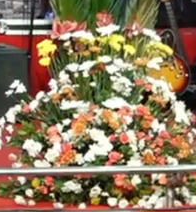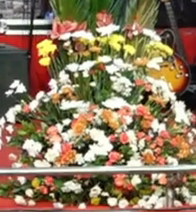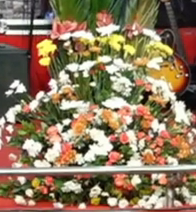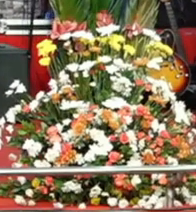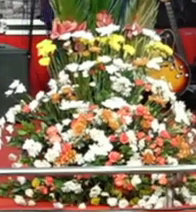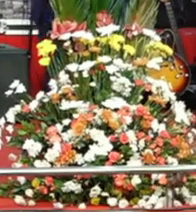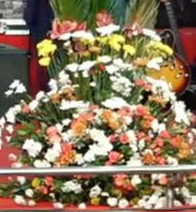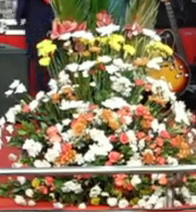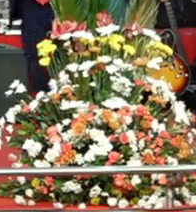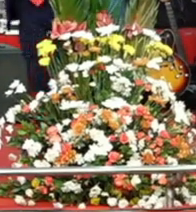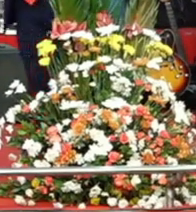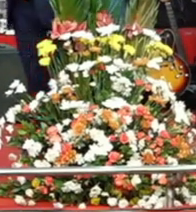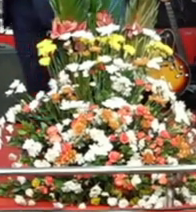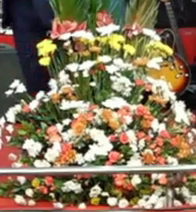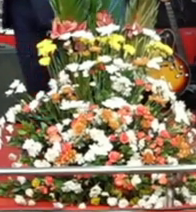this altar,